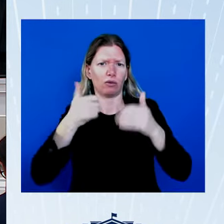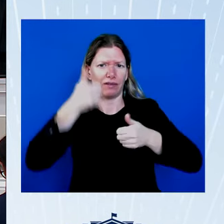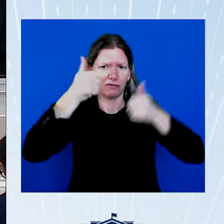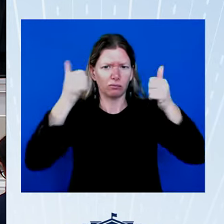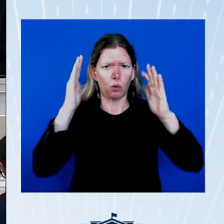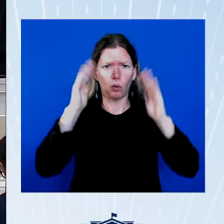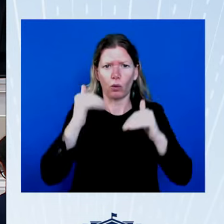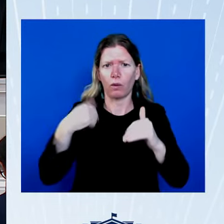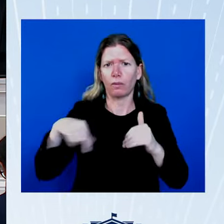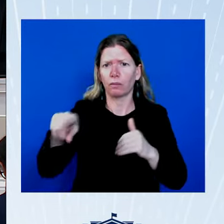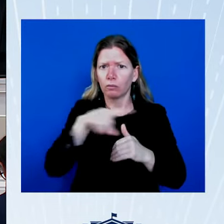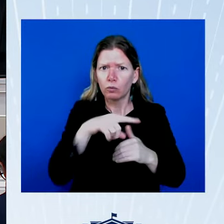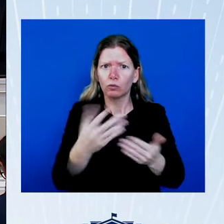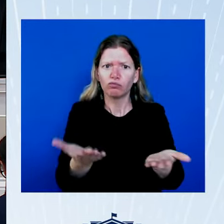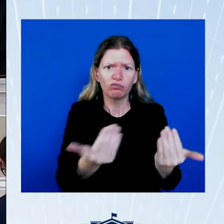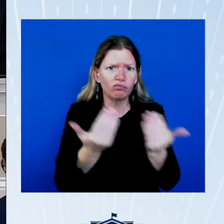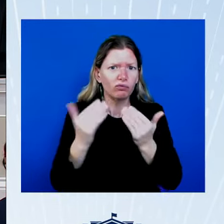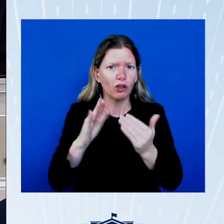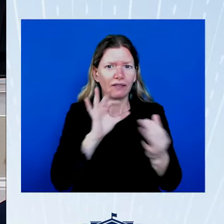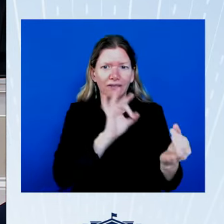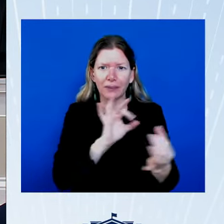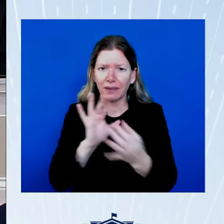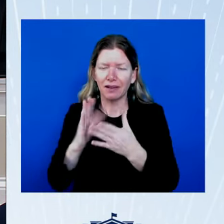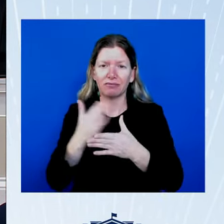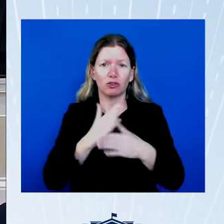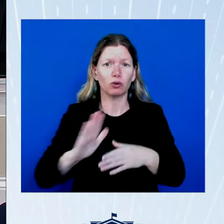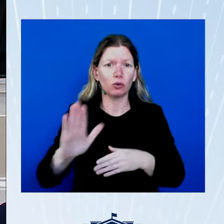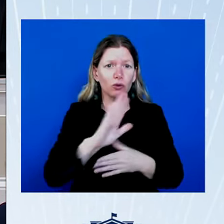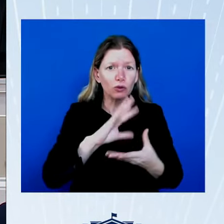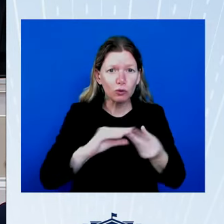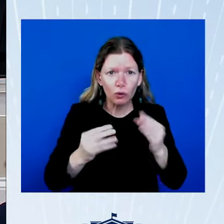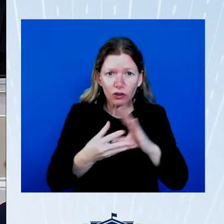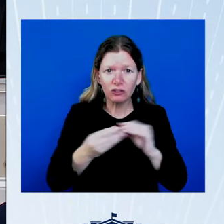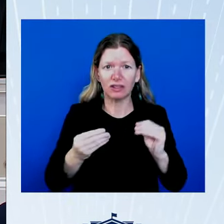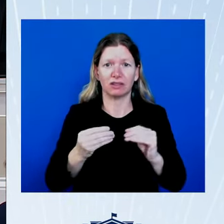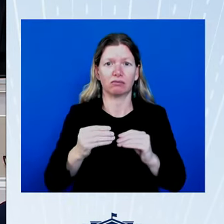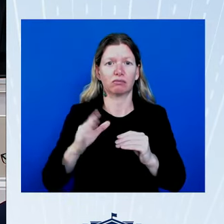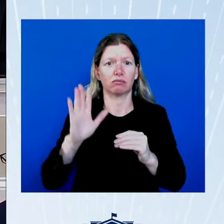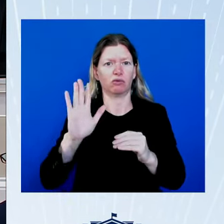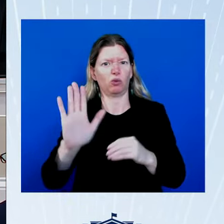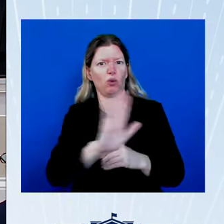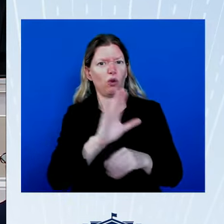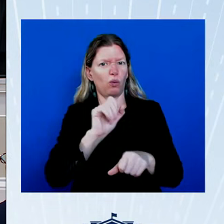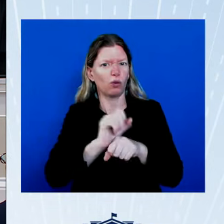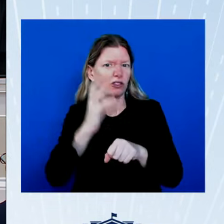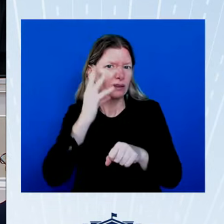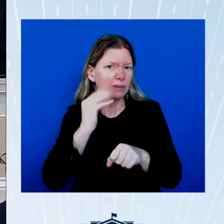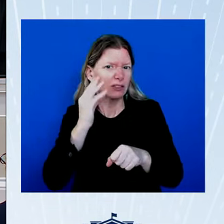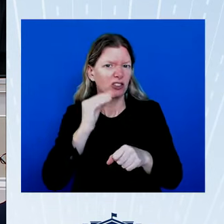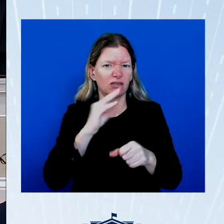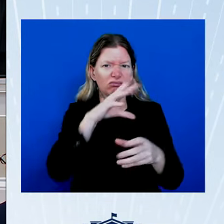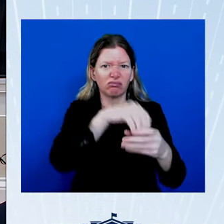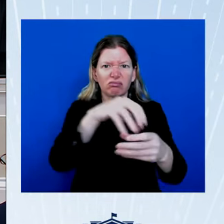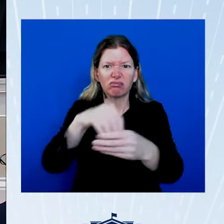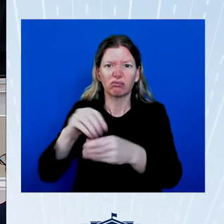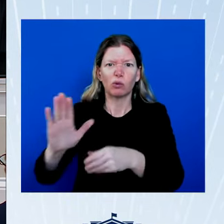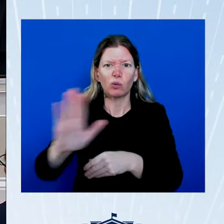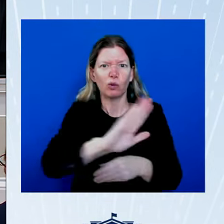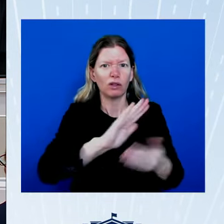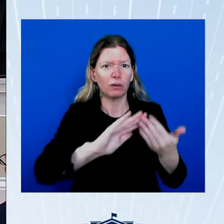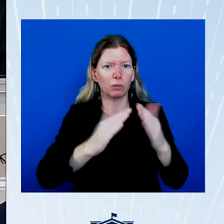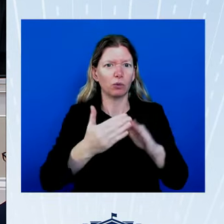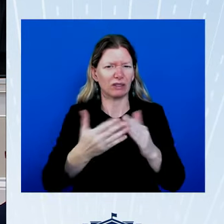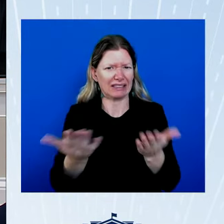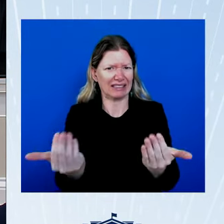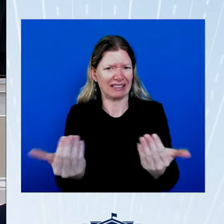in communities, so that we can make sure that we're effectively supporting you and positioning these opportunities to